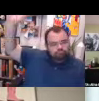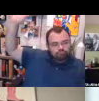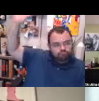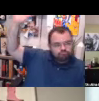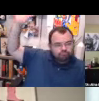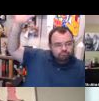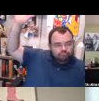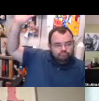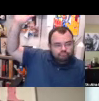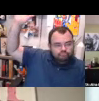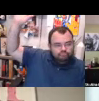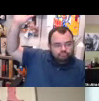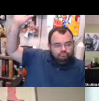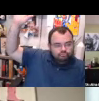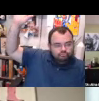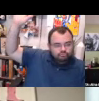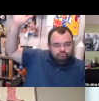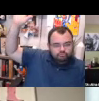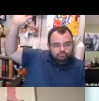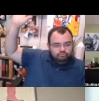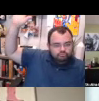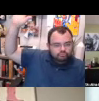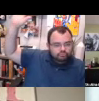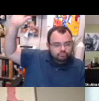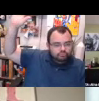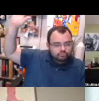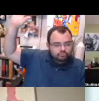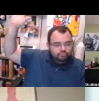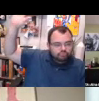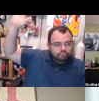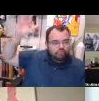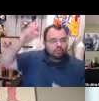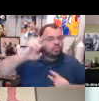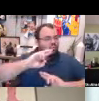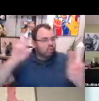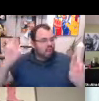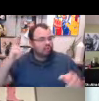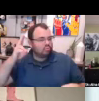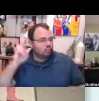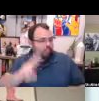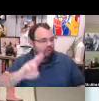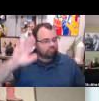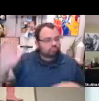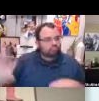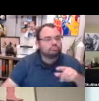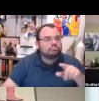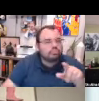Do you want to discuss? If you raise your hand, if you want more time in your individual groups to discuss.